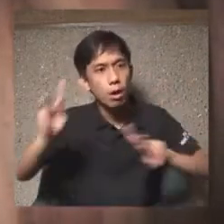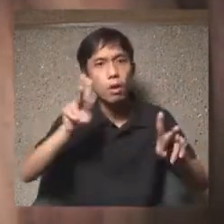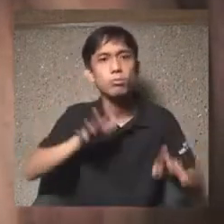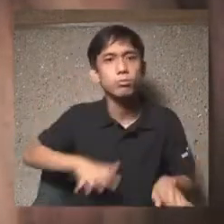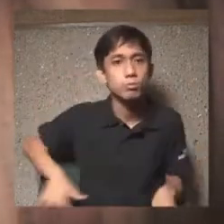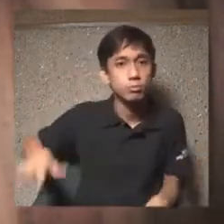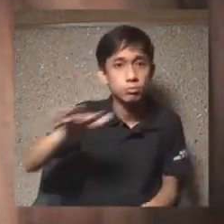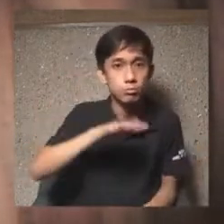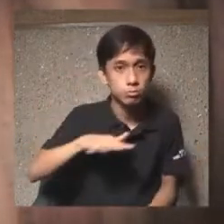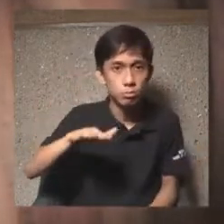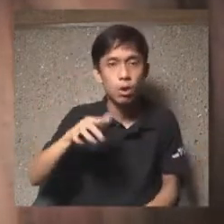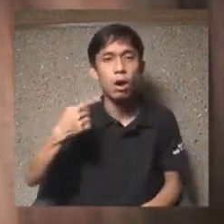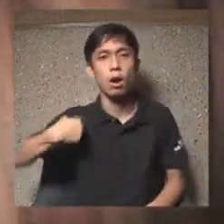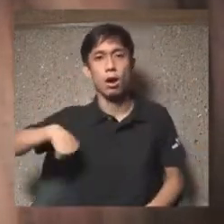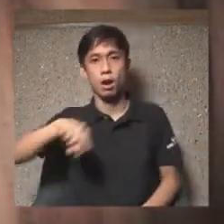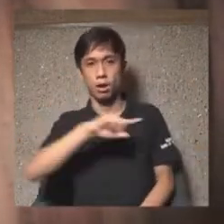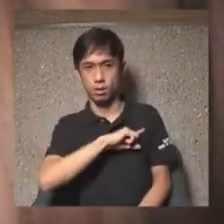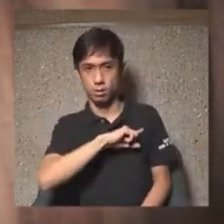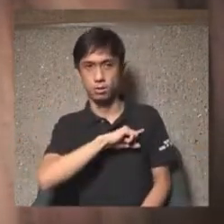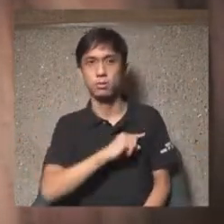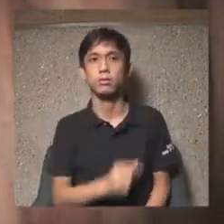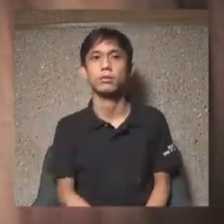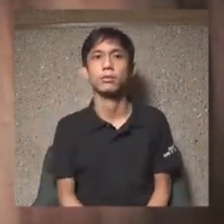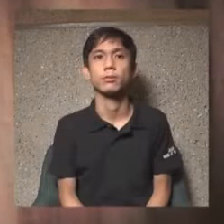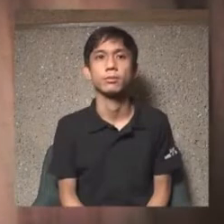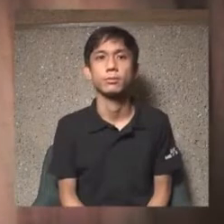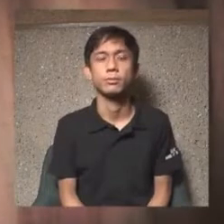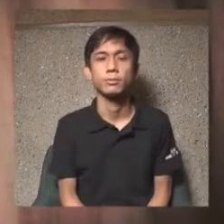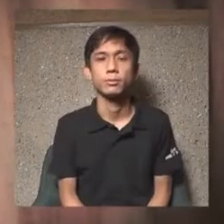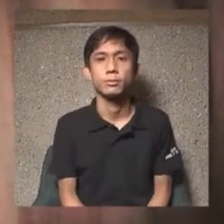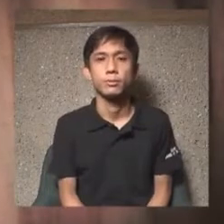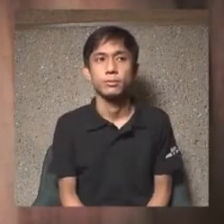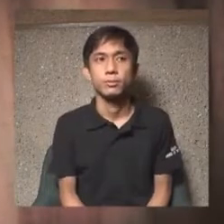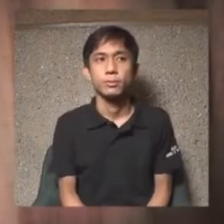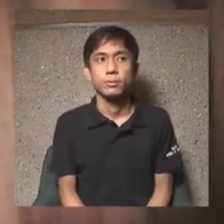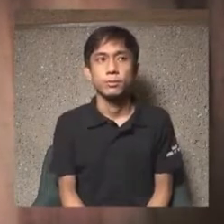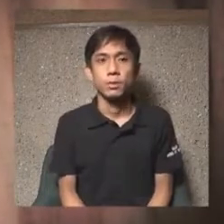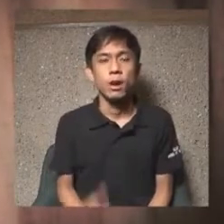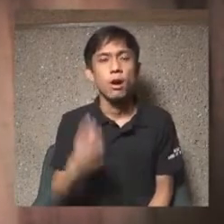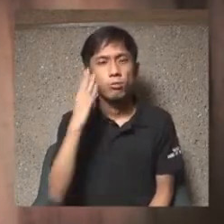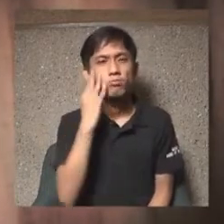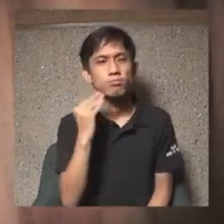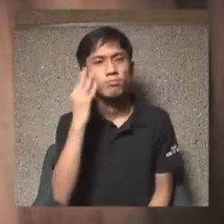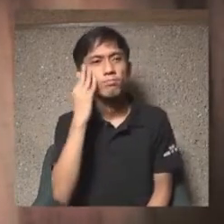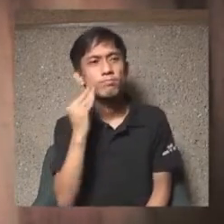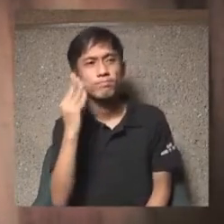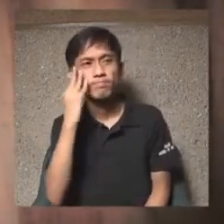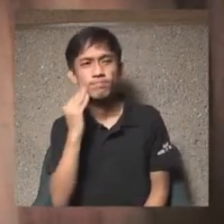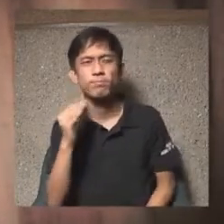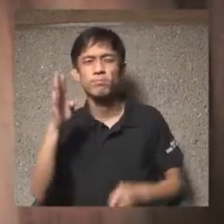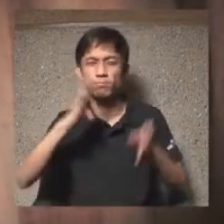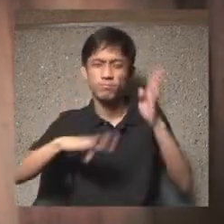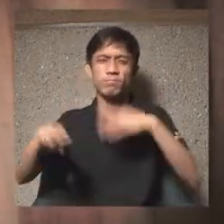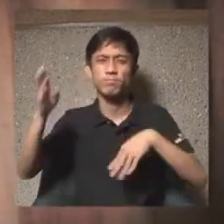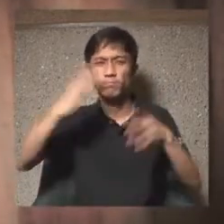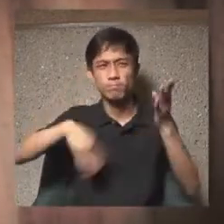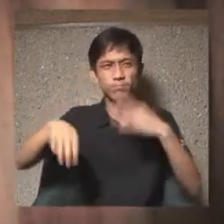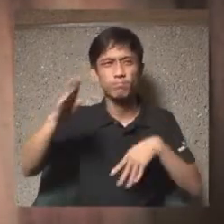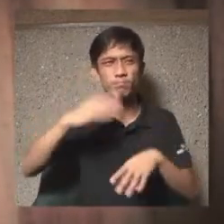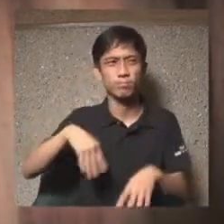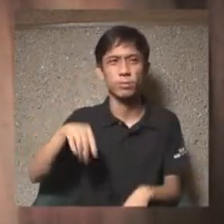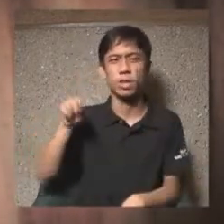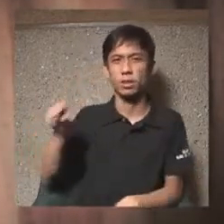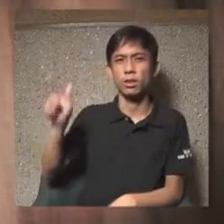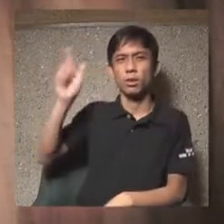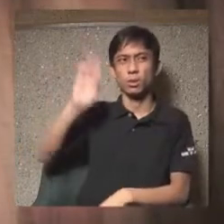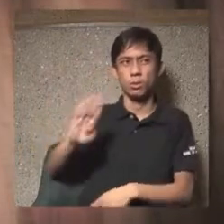we fight God. That's how problematic we are. We fight the source of the